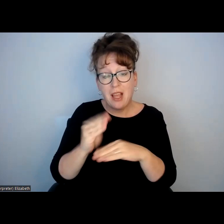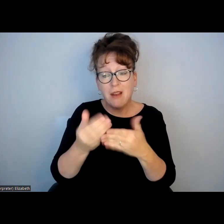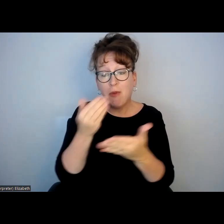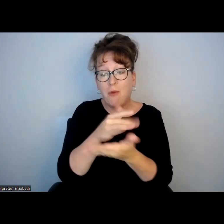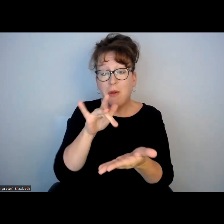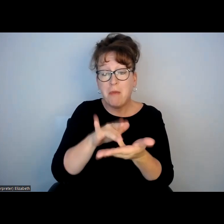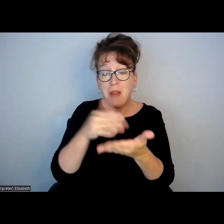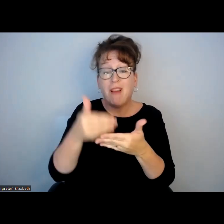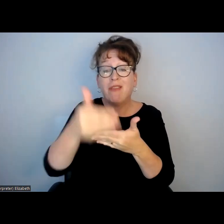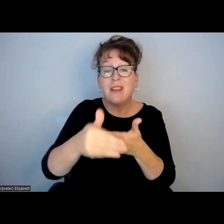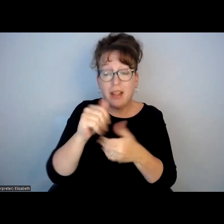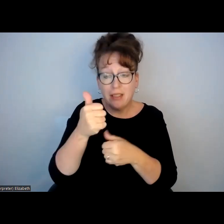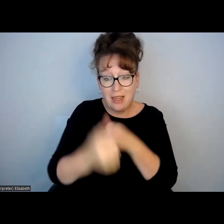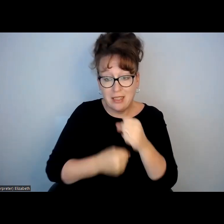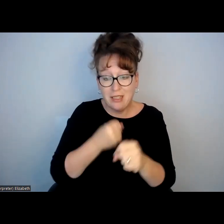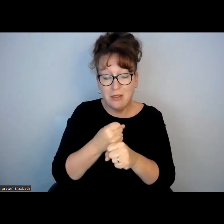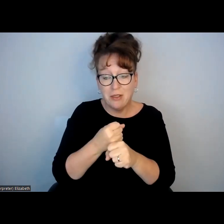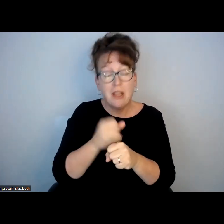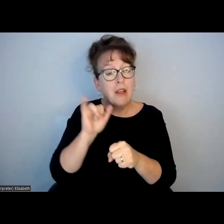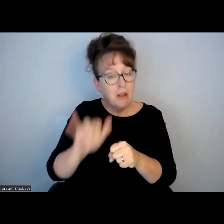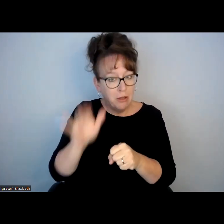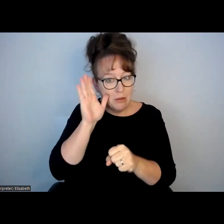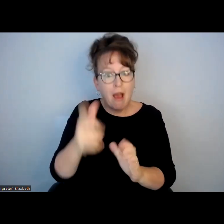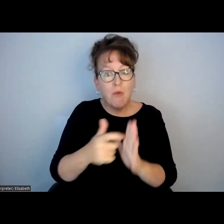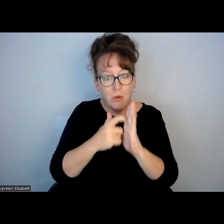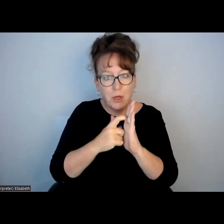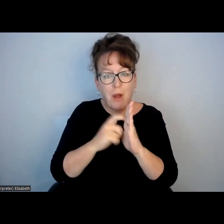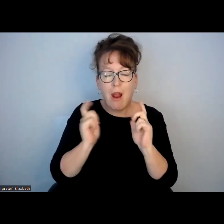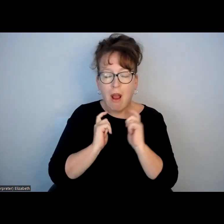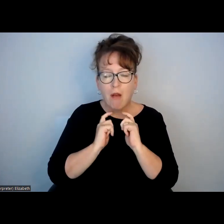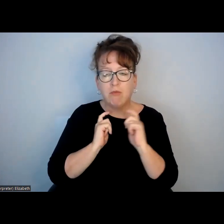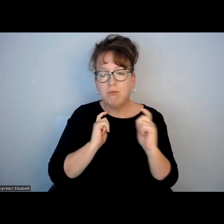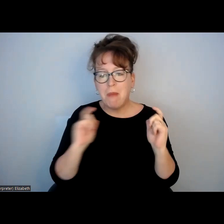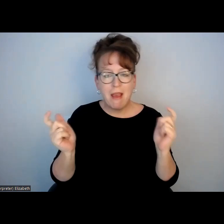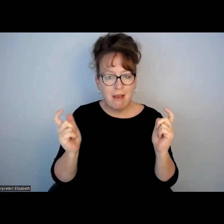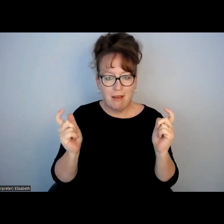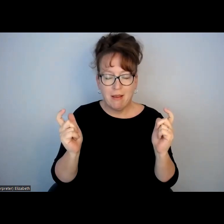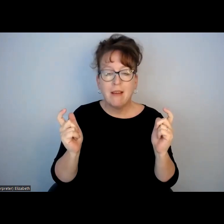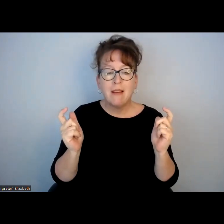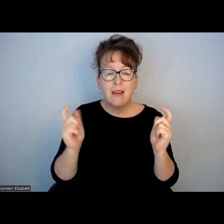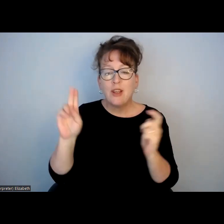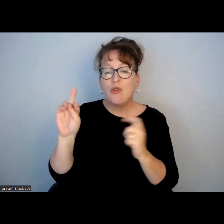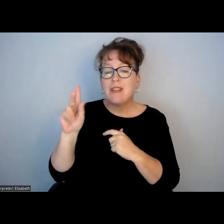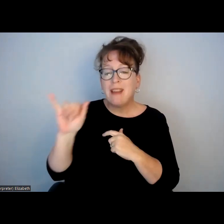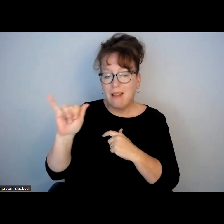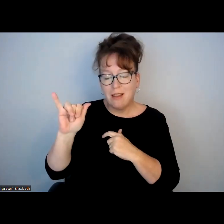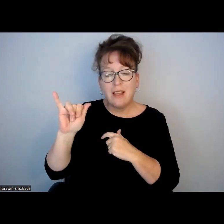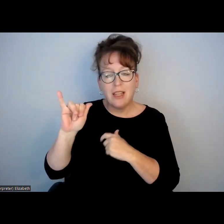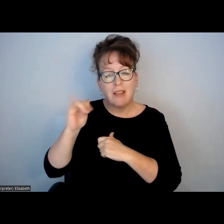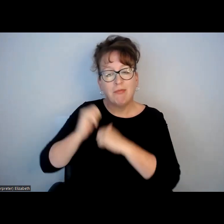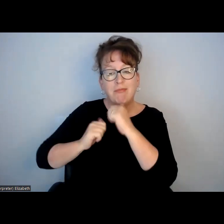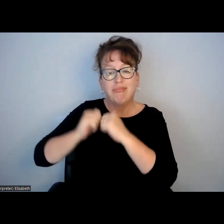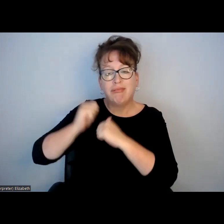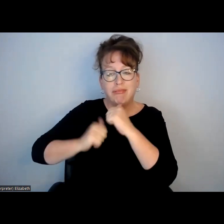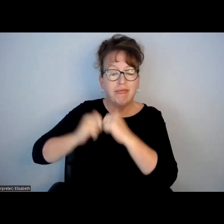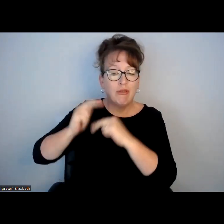decade. So that's going to require a huge amount of utility infrastructure to be deployed.